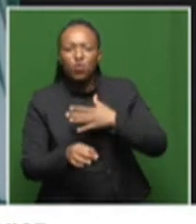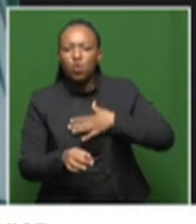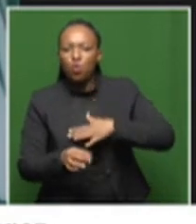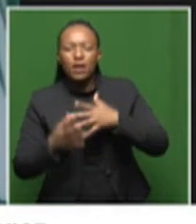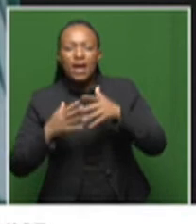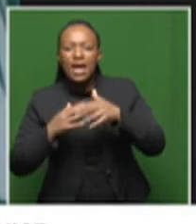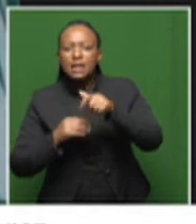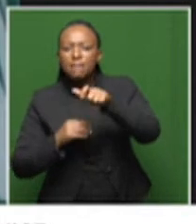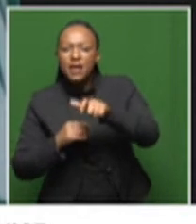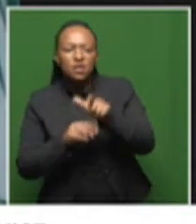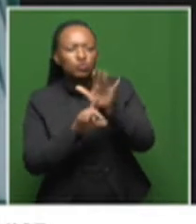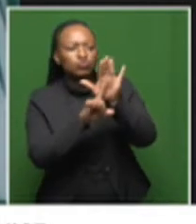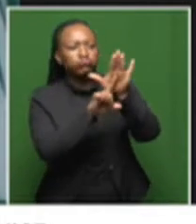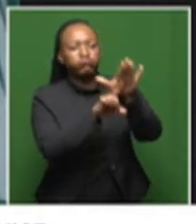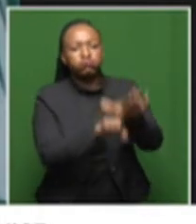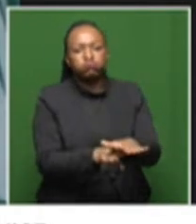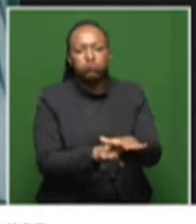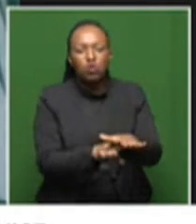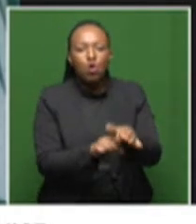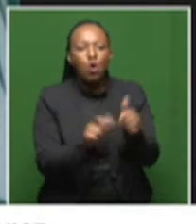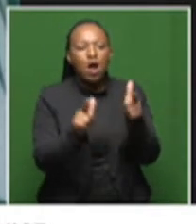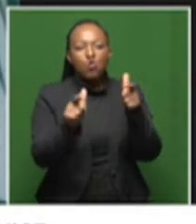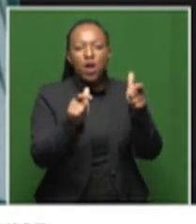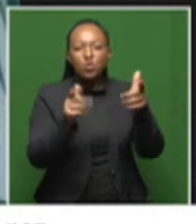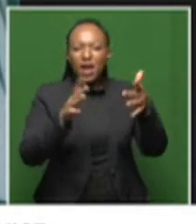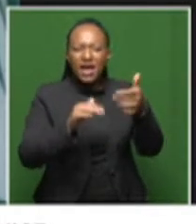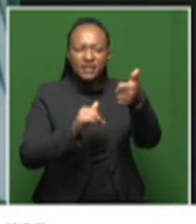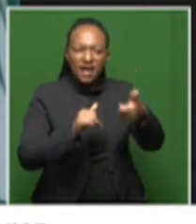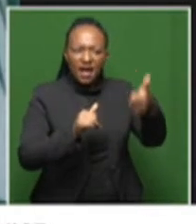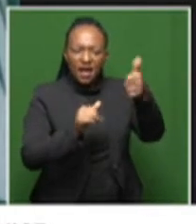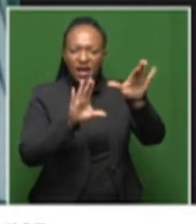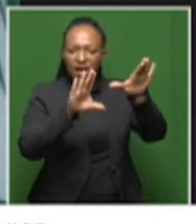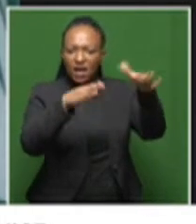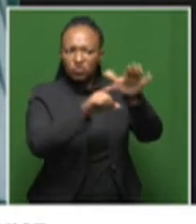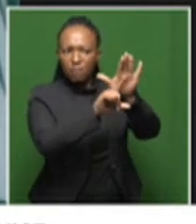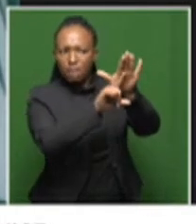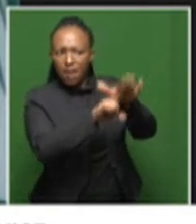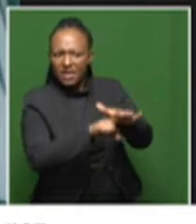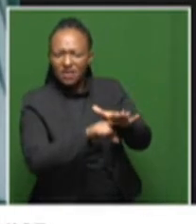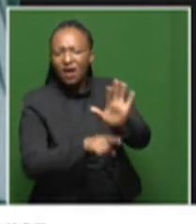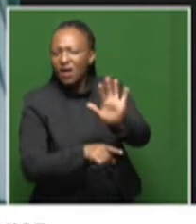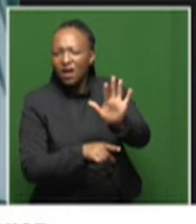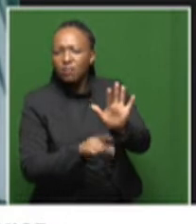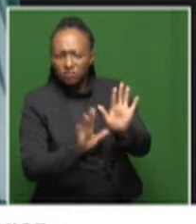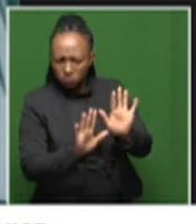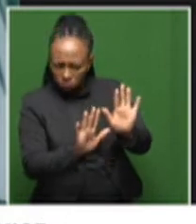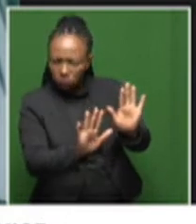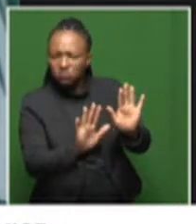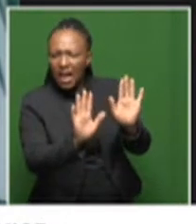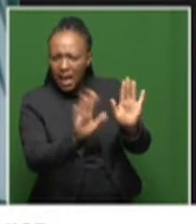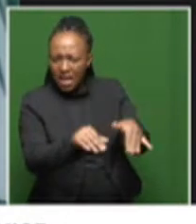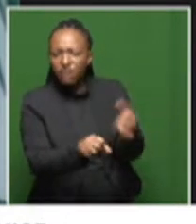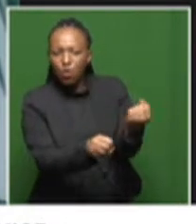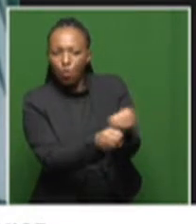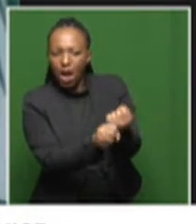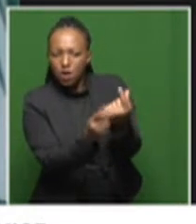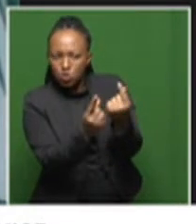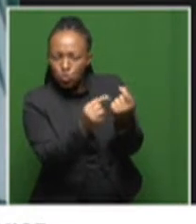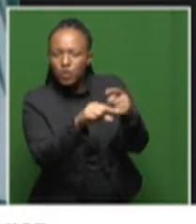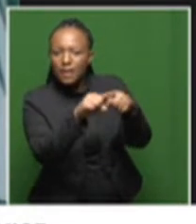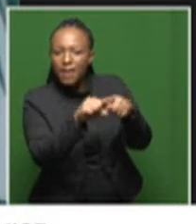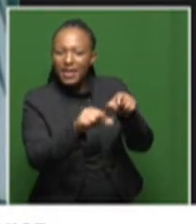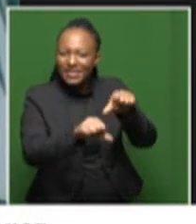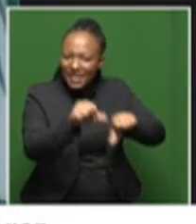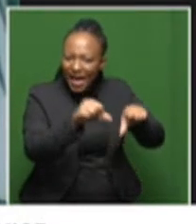put pressure on our regulators to be able to do their work. We must allow them to do their work on the basis of science and data